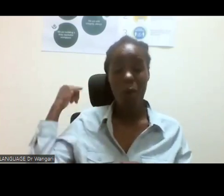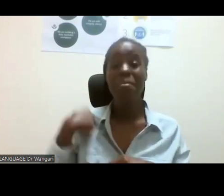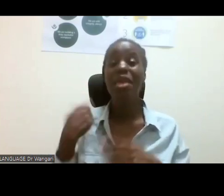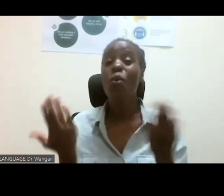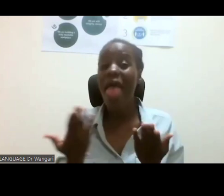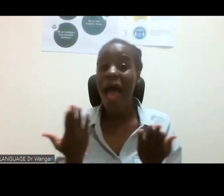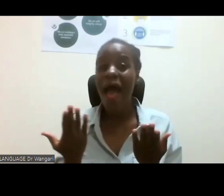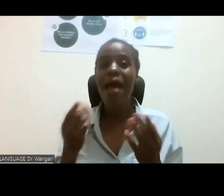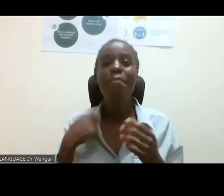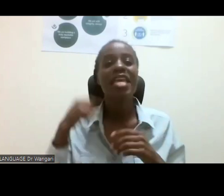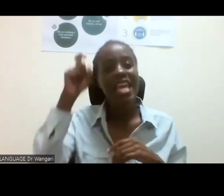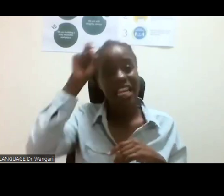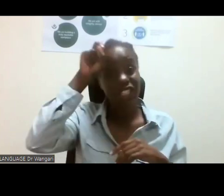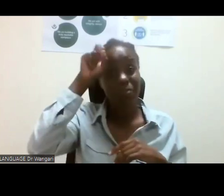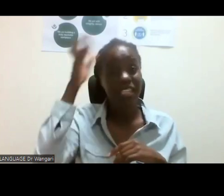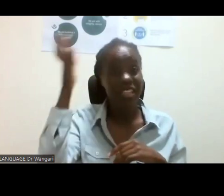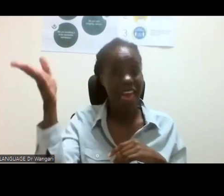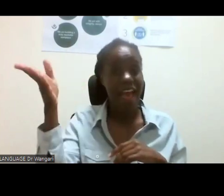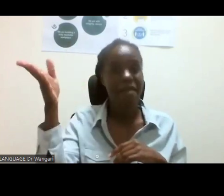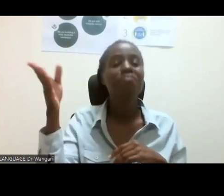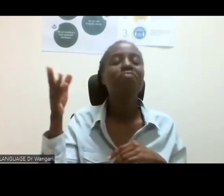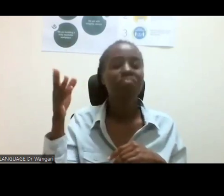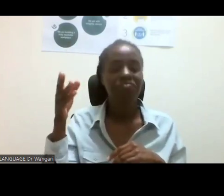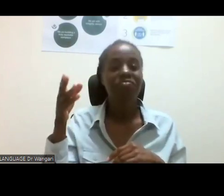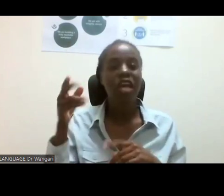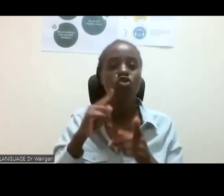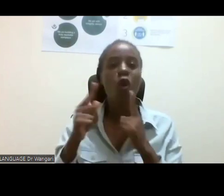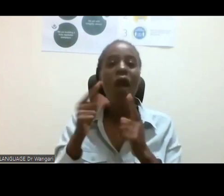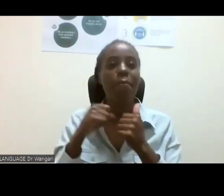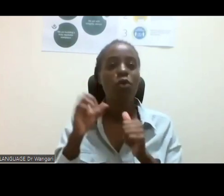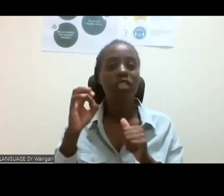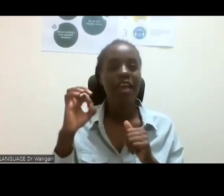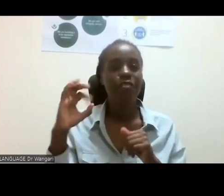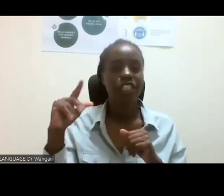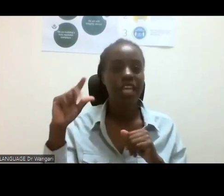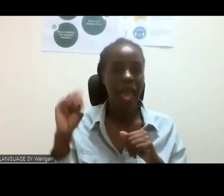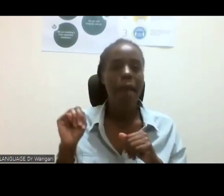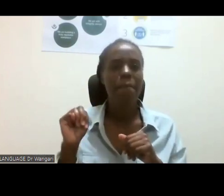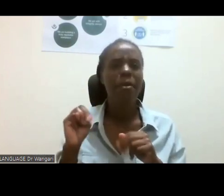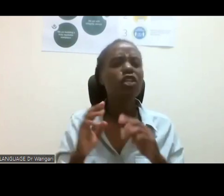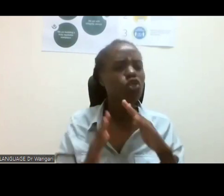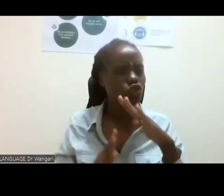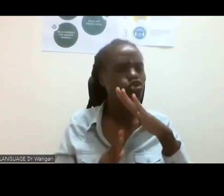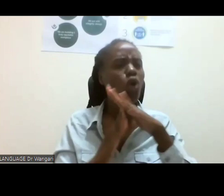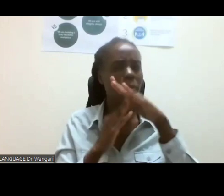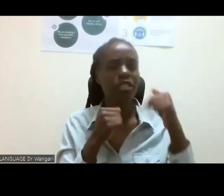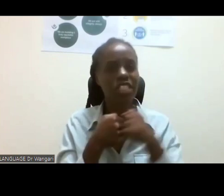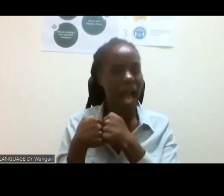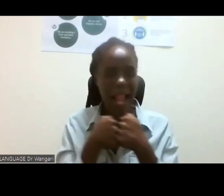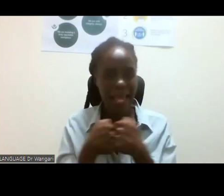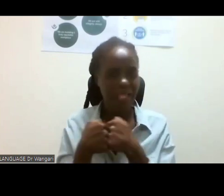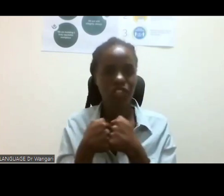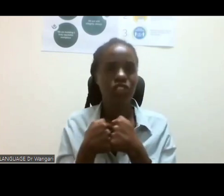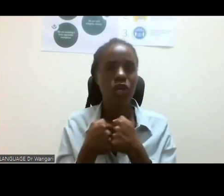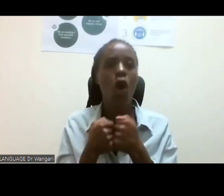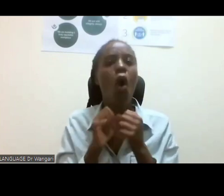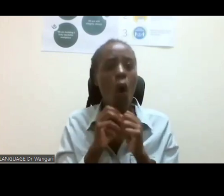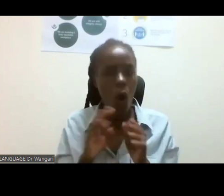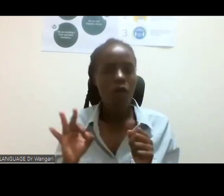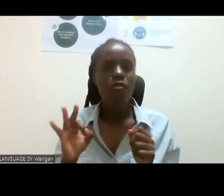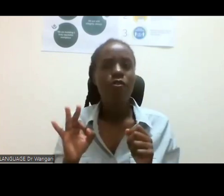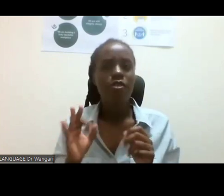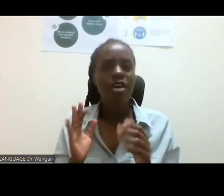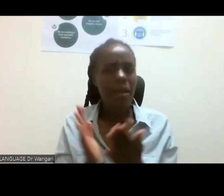medicalization of FGM. And I believe the major threat to eradicating FGM is the medicalization component of